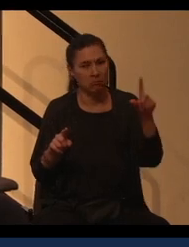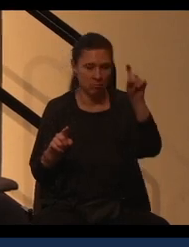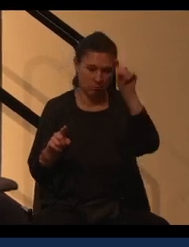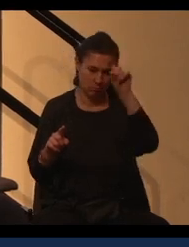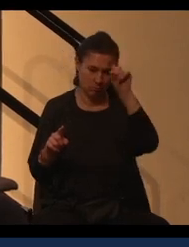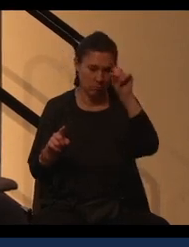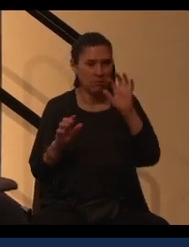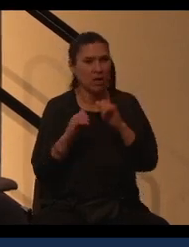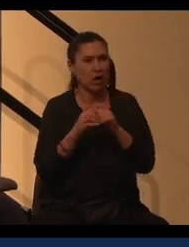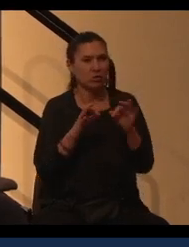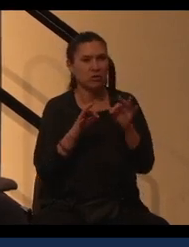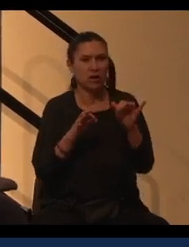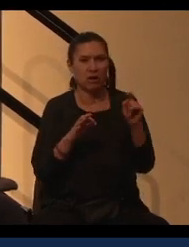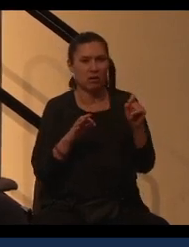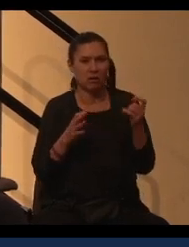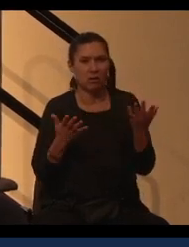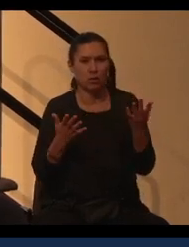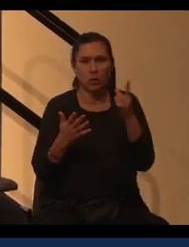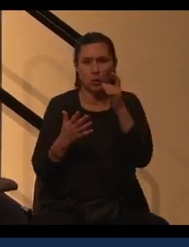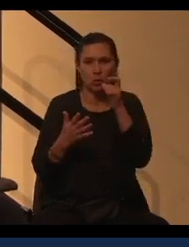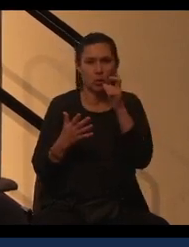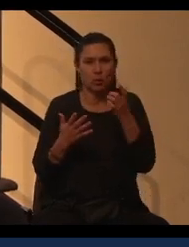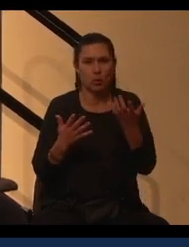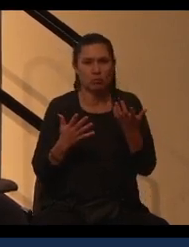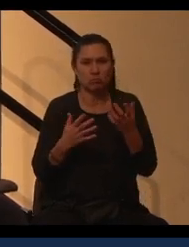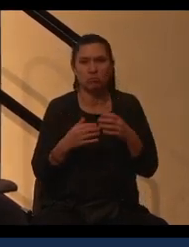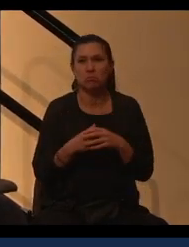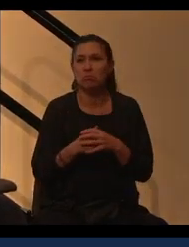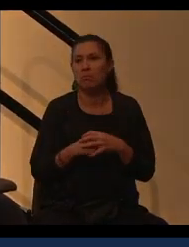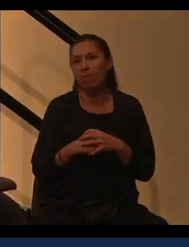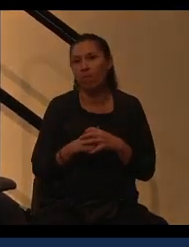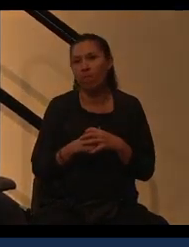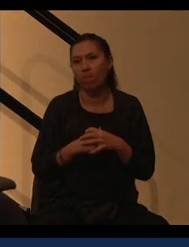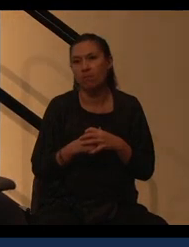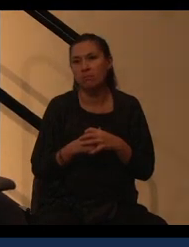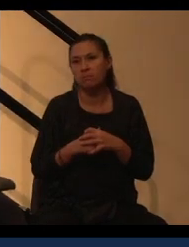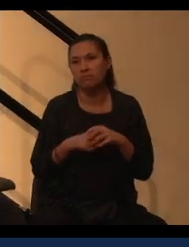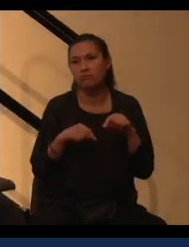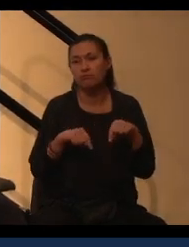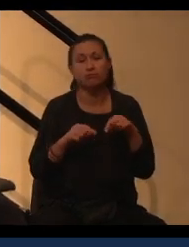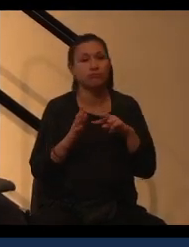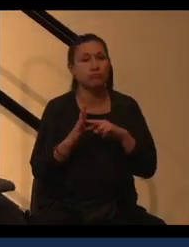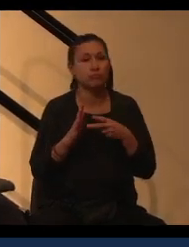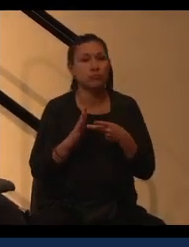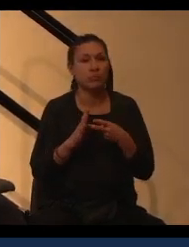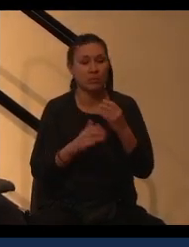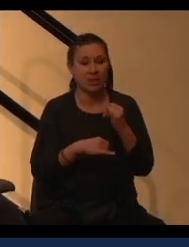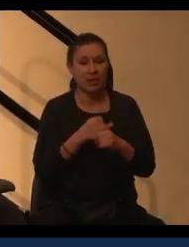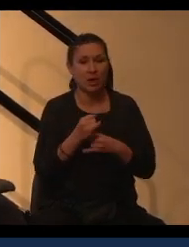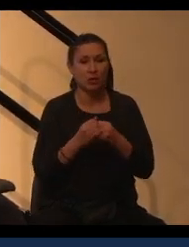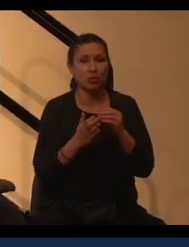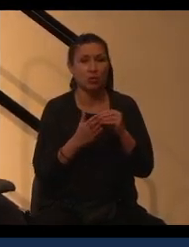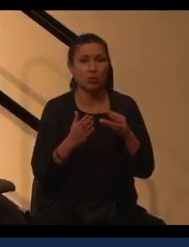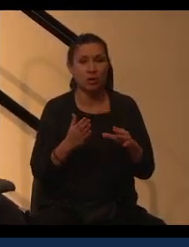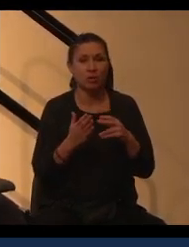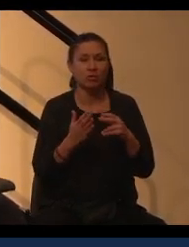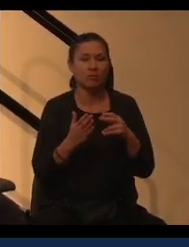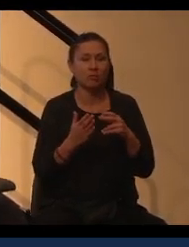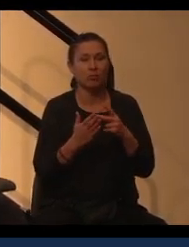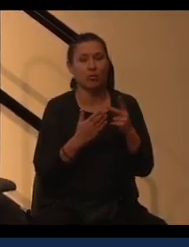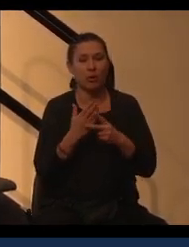on how you're defining it and who are we talking about. For our purposes, at least in the International Students and Programs